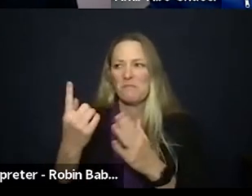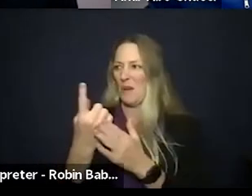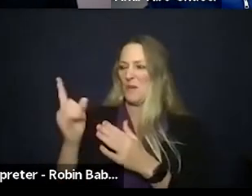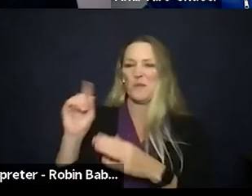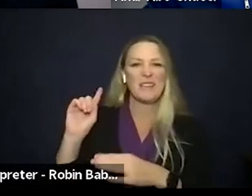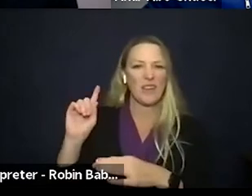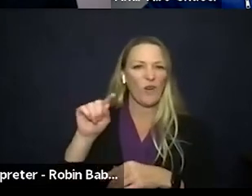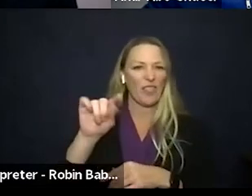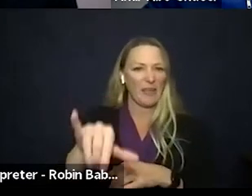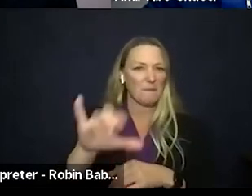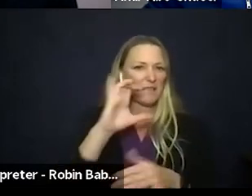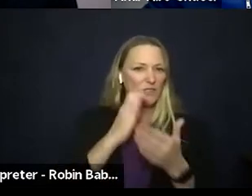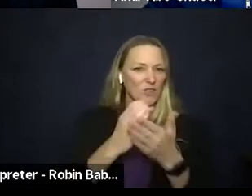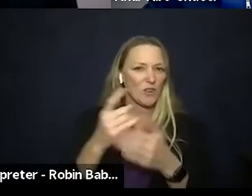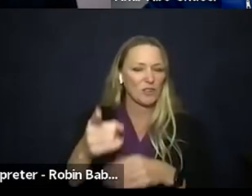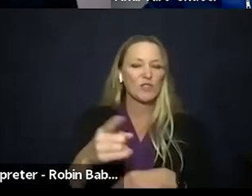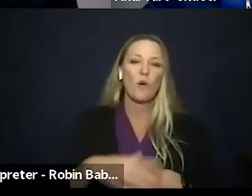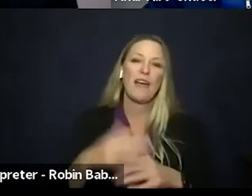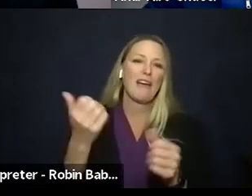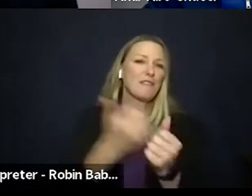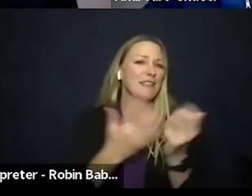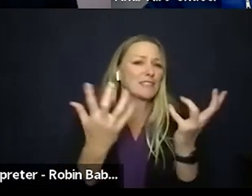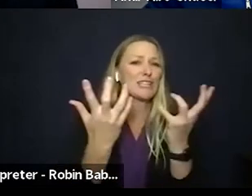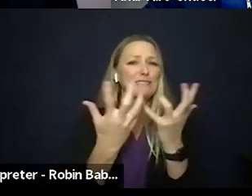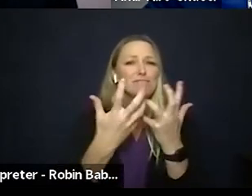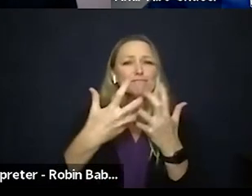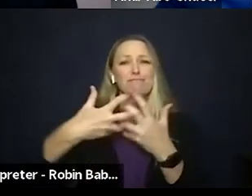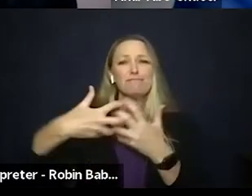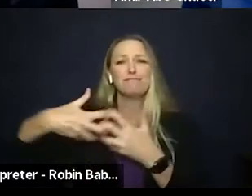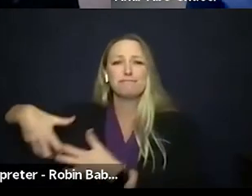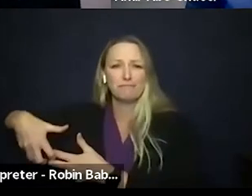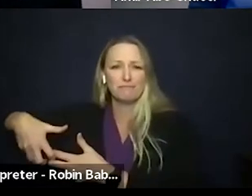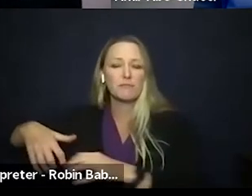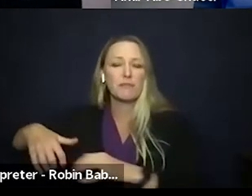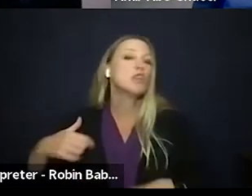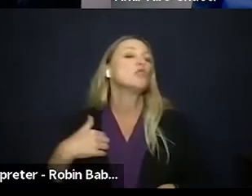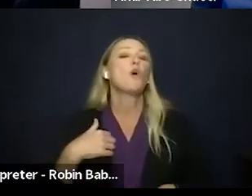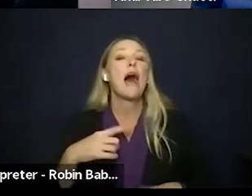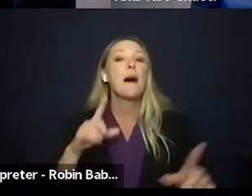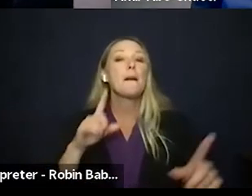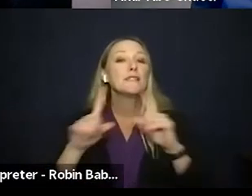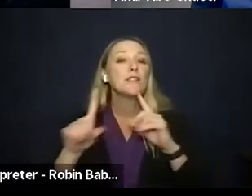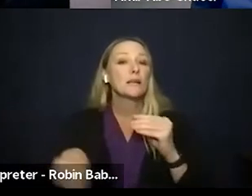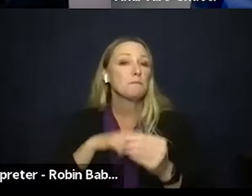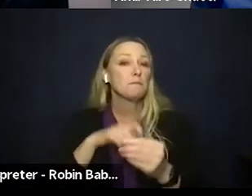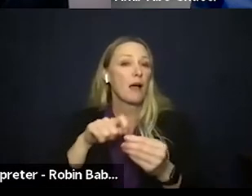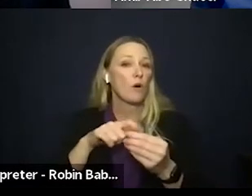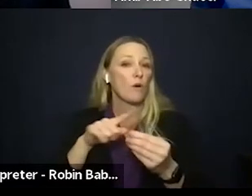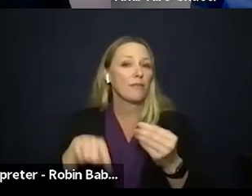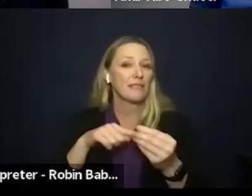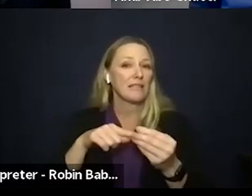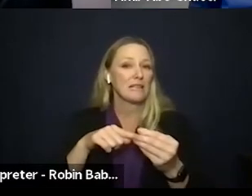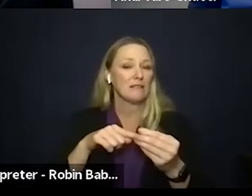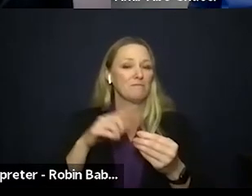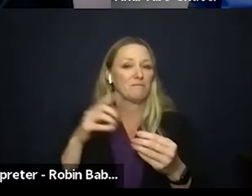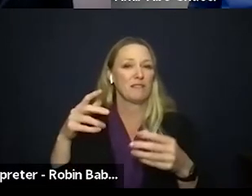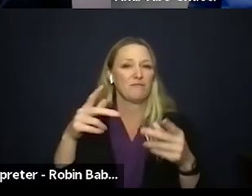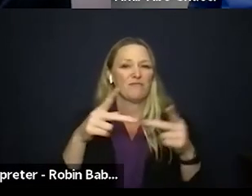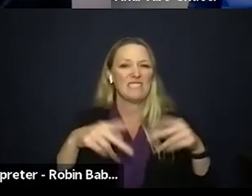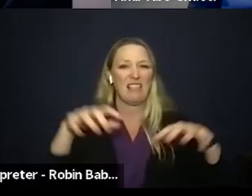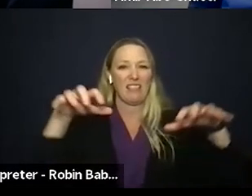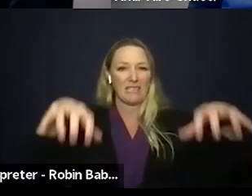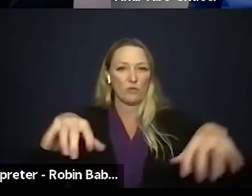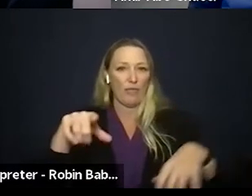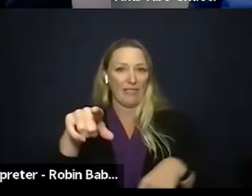all kind of uh you know are coming together and so the i'm going to talk specifically on the facility that's on the left in that slide so that